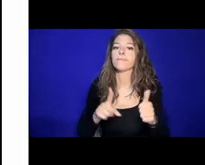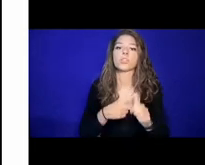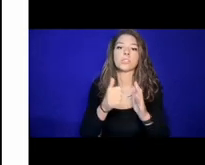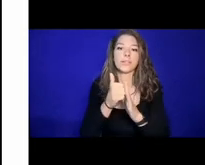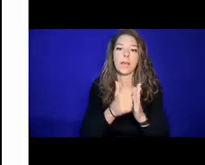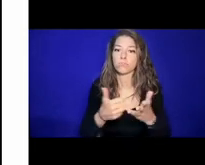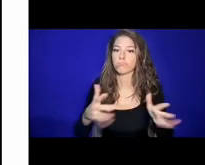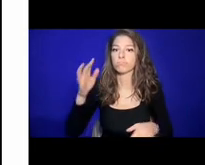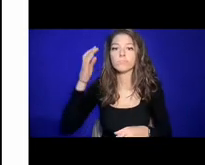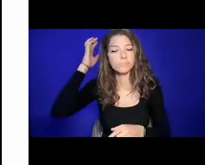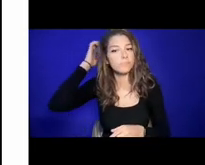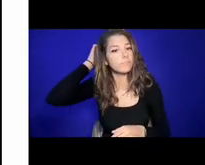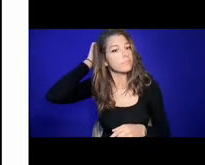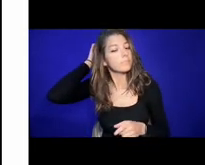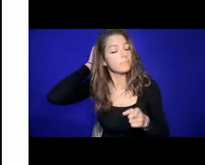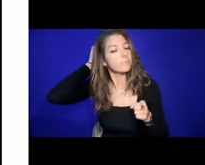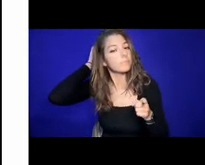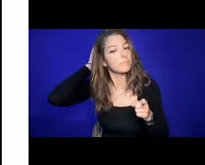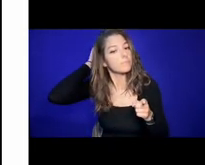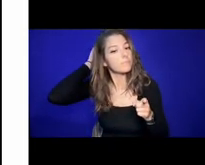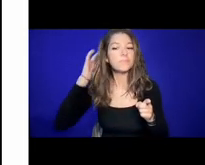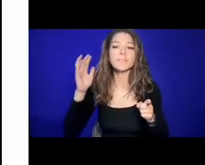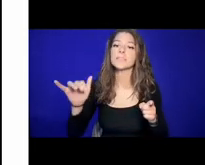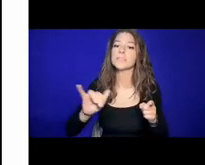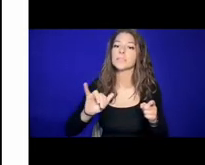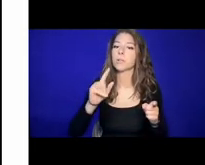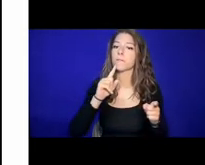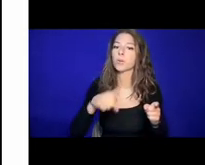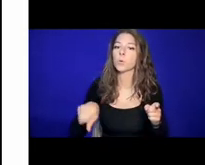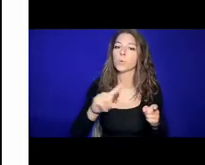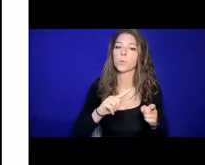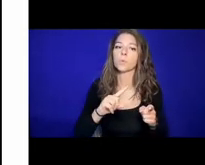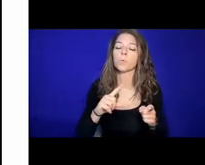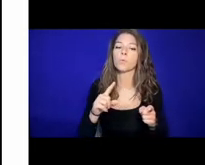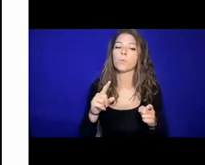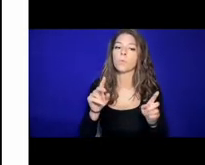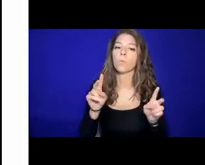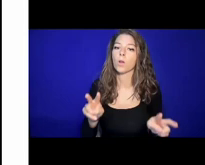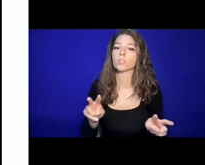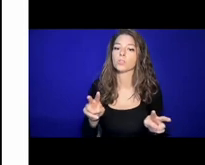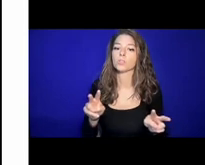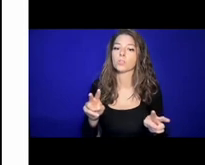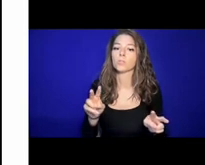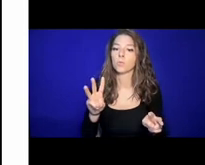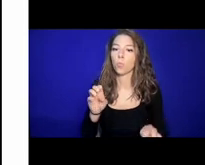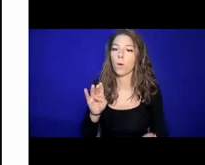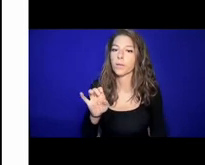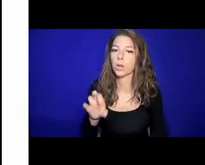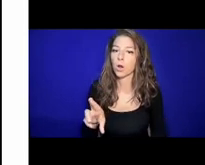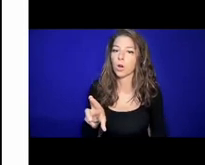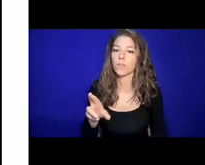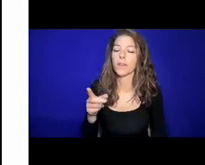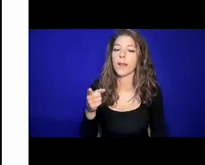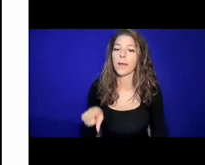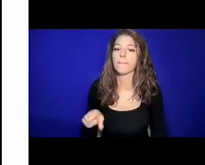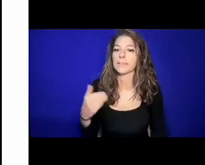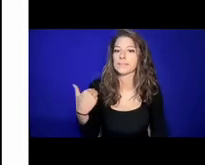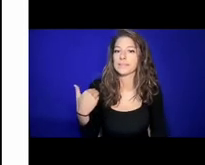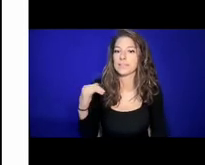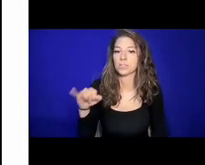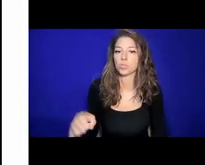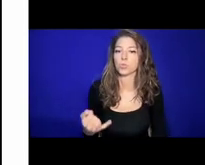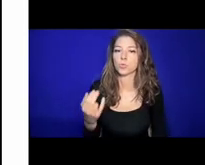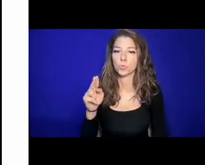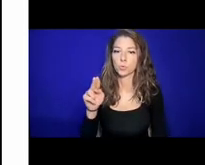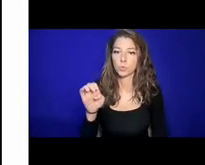account. This is very similar for those of you that may have watched the webinar that happened in June.